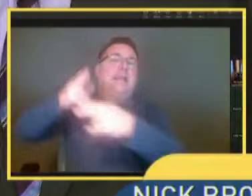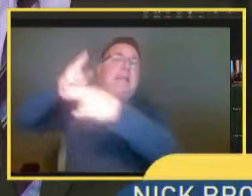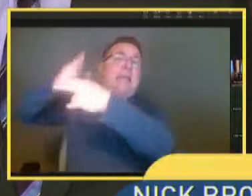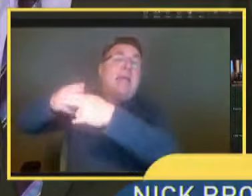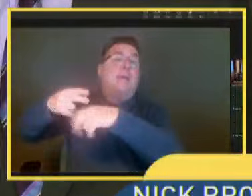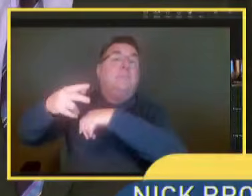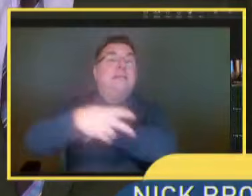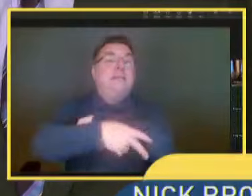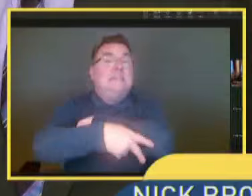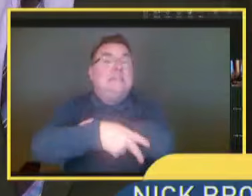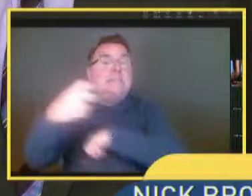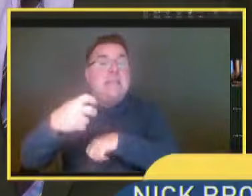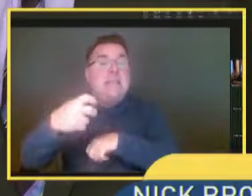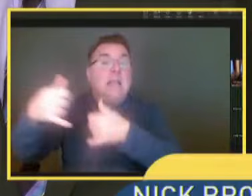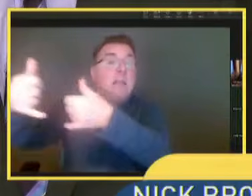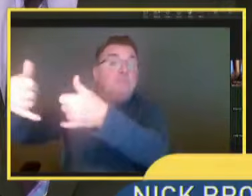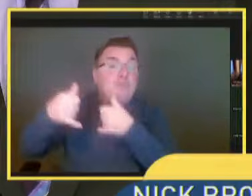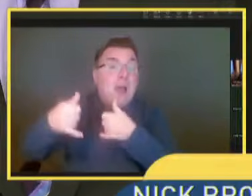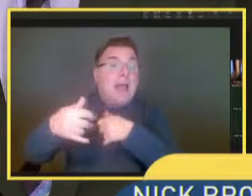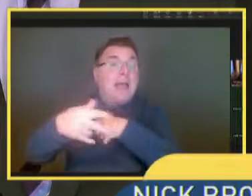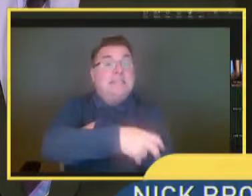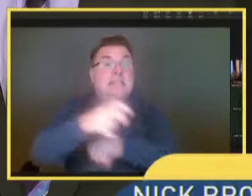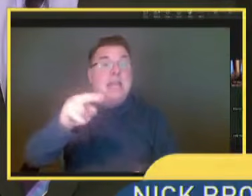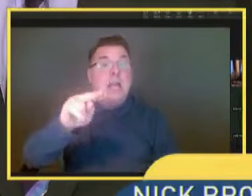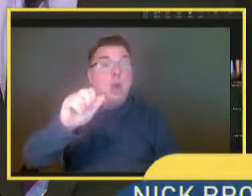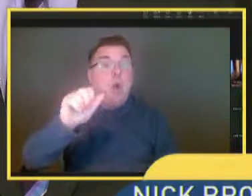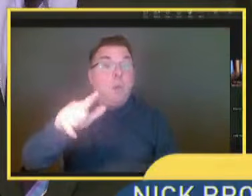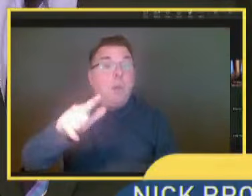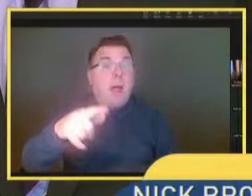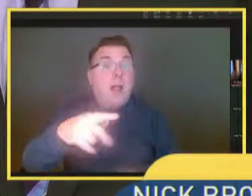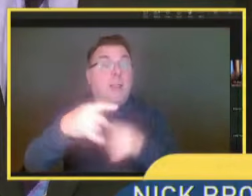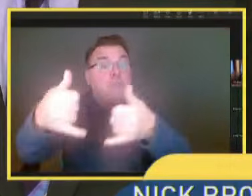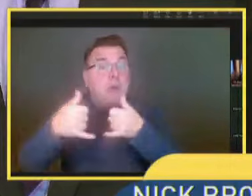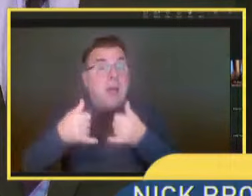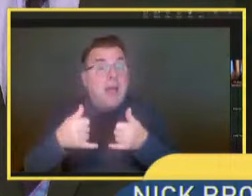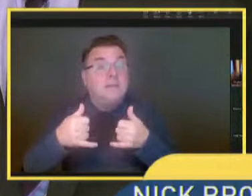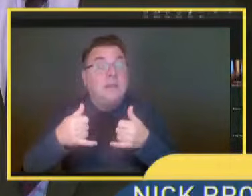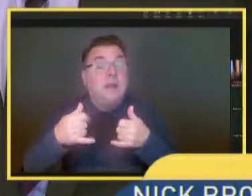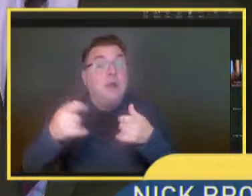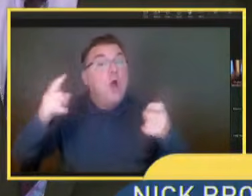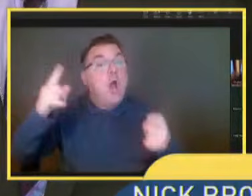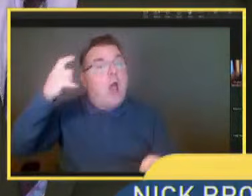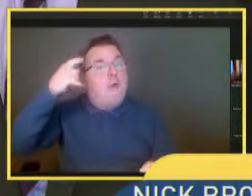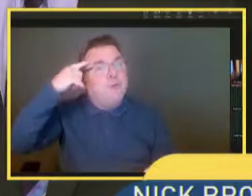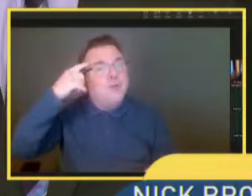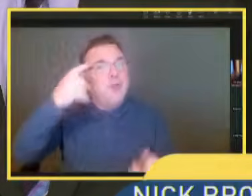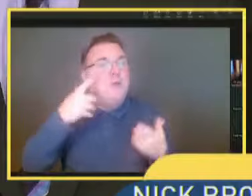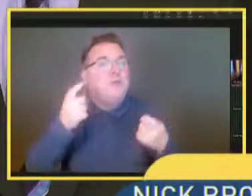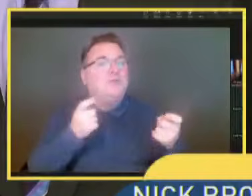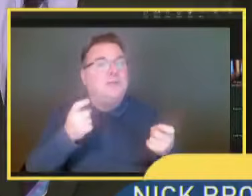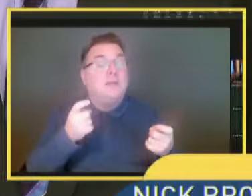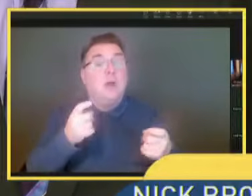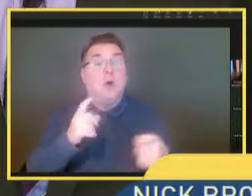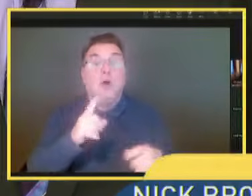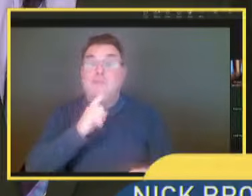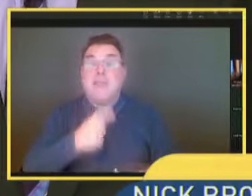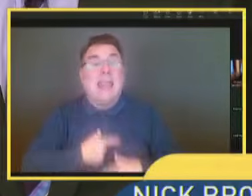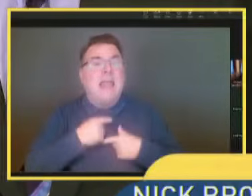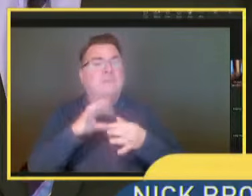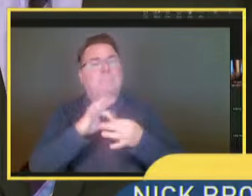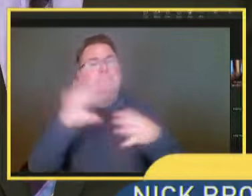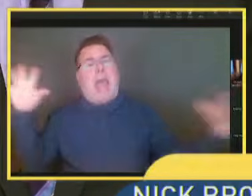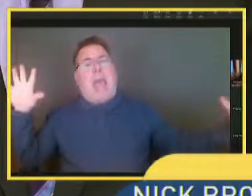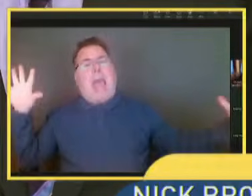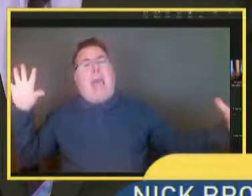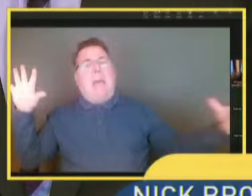golf. Everything but governing. They seem utterly disconnected from the real world and the consequences of